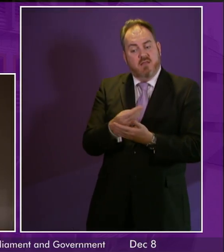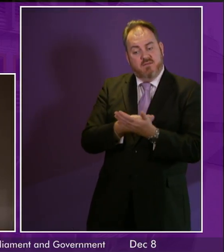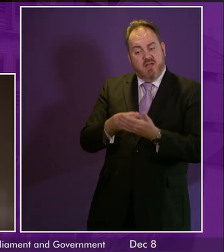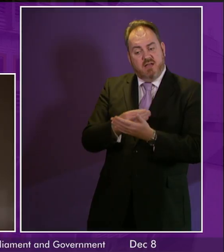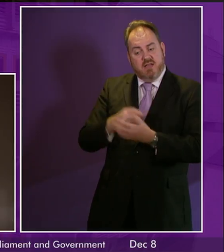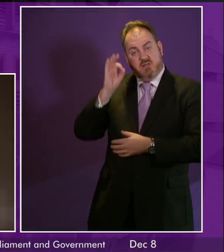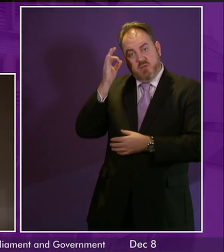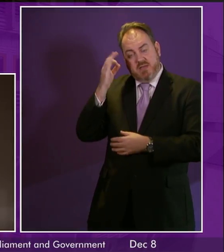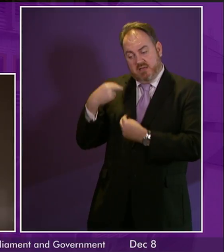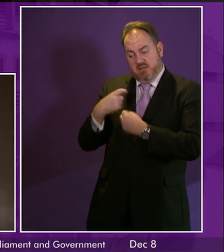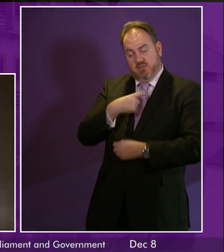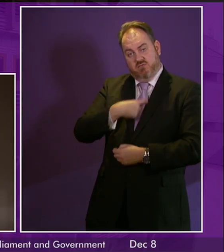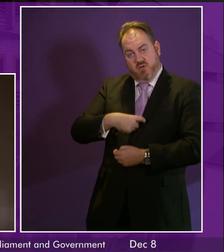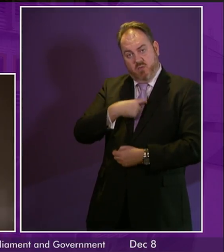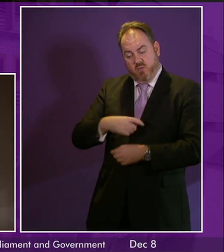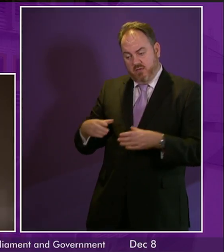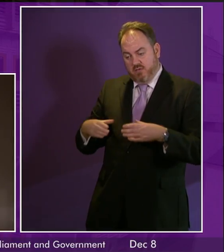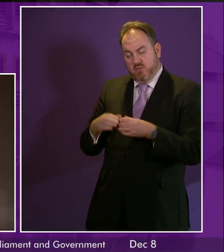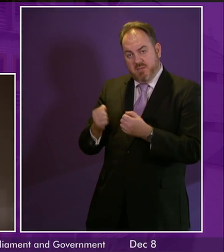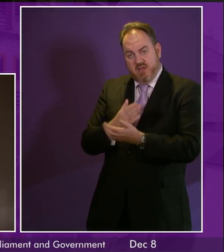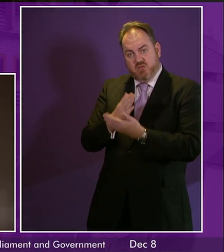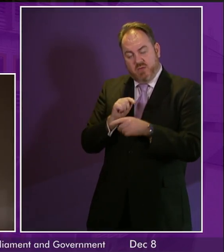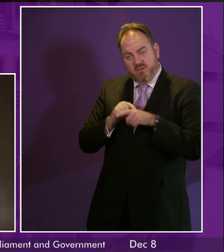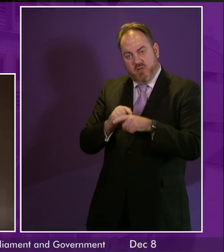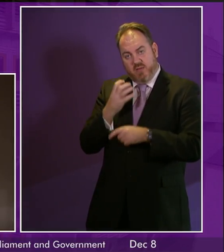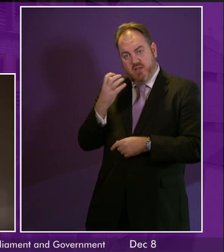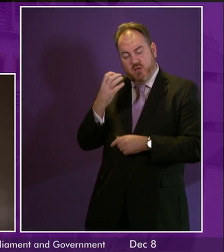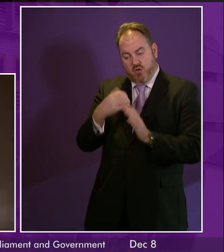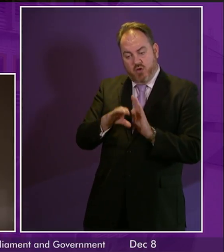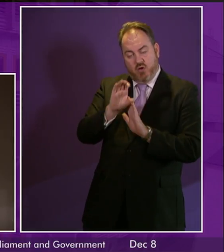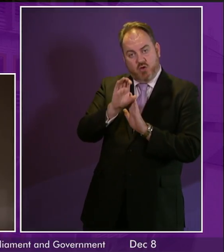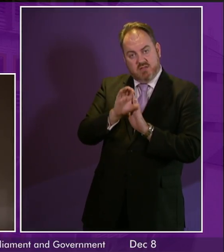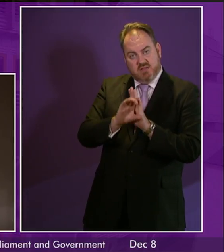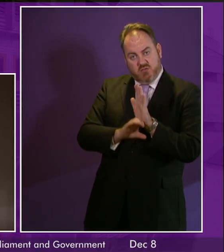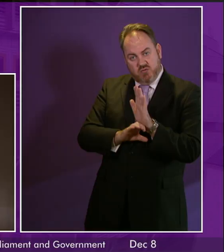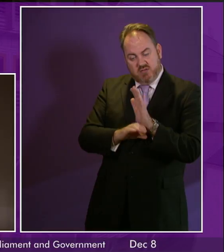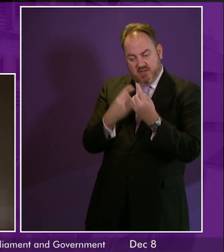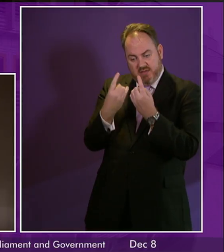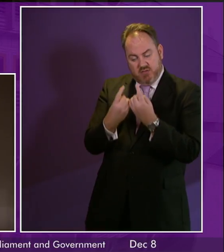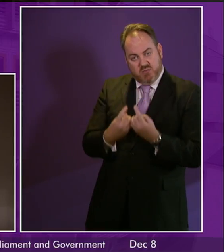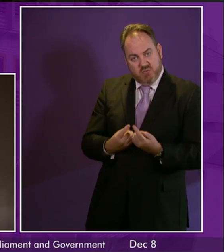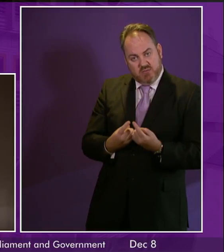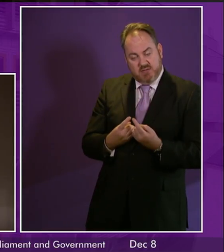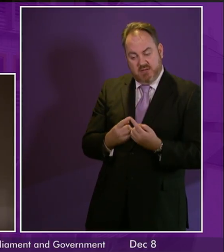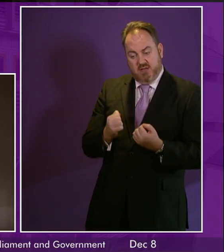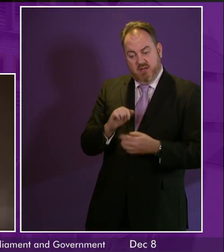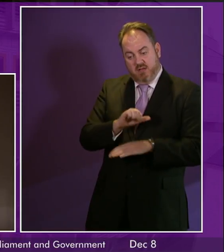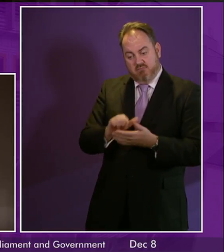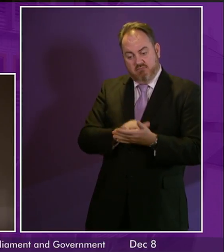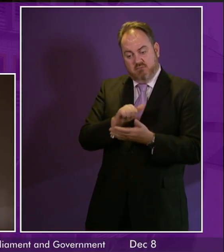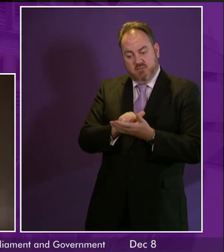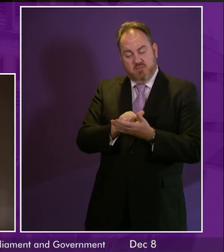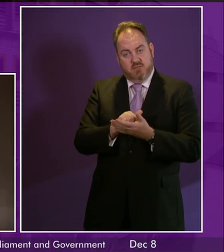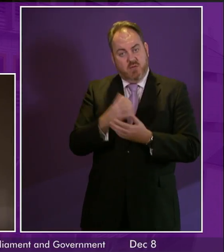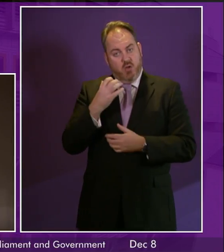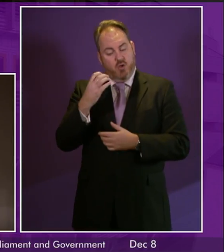remit to include constitutional issues earlier this year, the Finance and Constitution Committee then considered